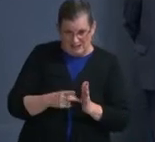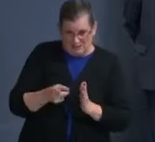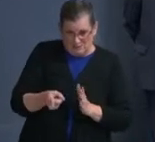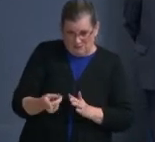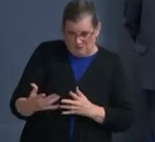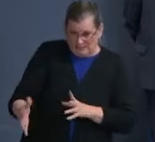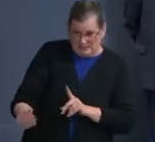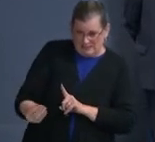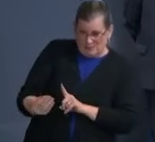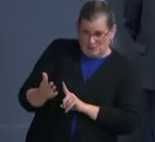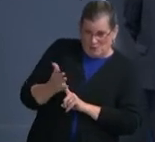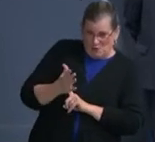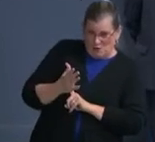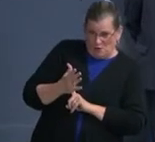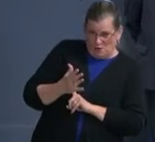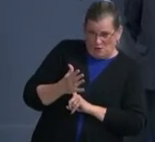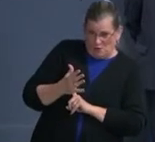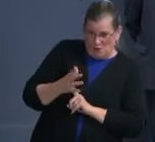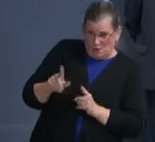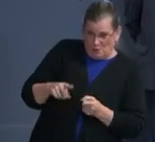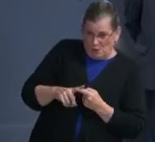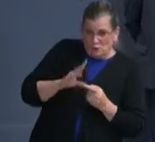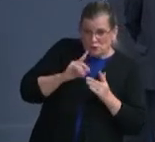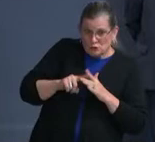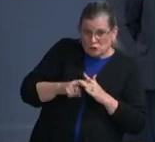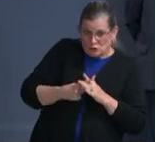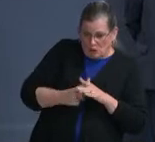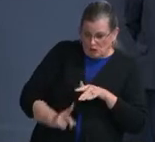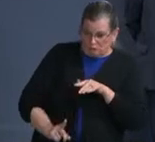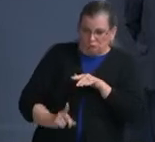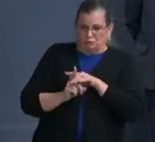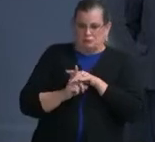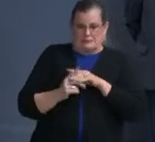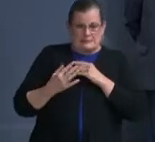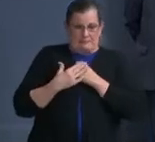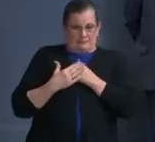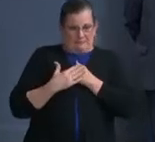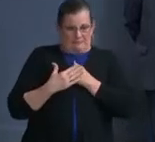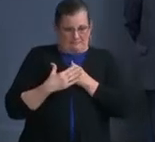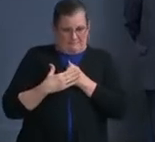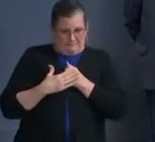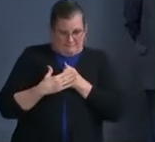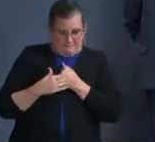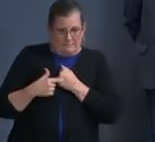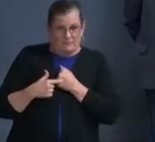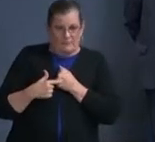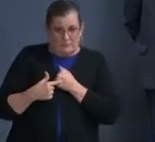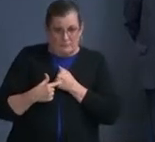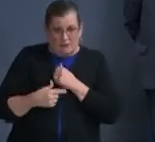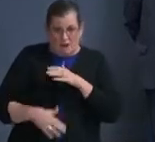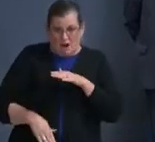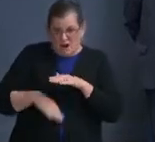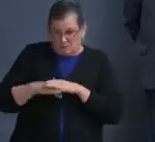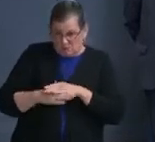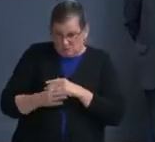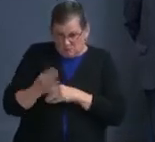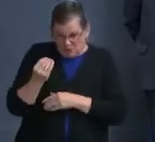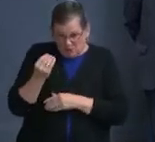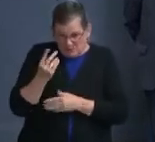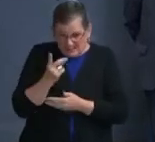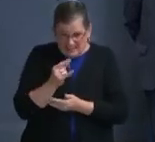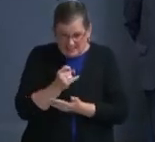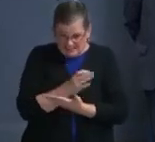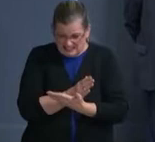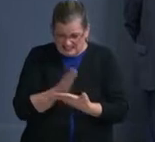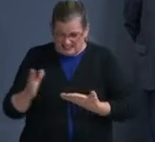of that exposure, is up to 14 days. So when those trends could manifest in our data is up to